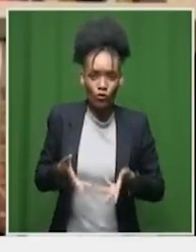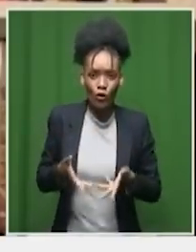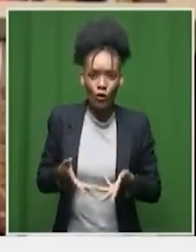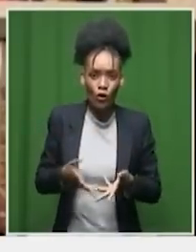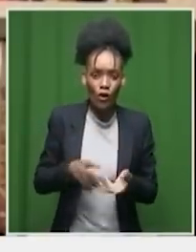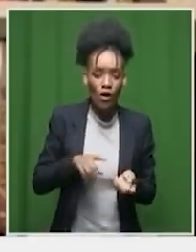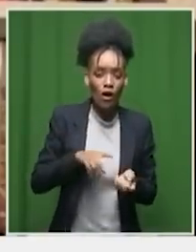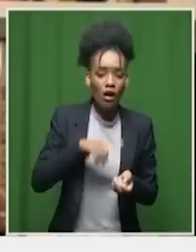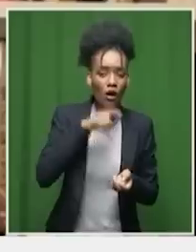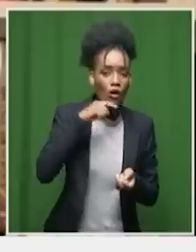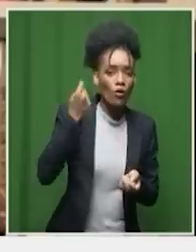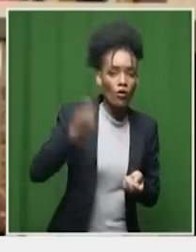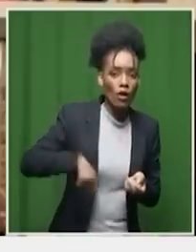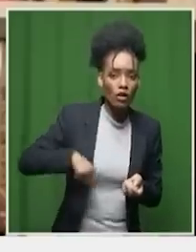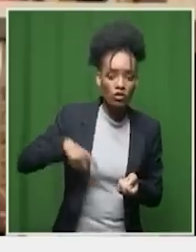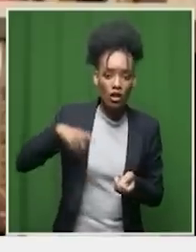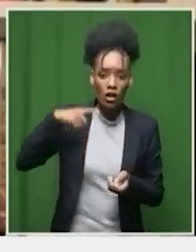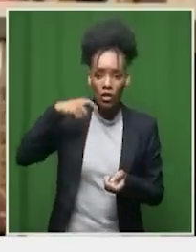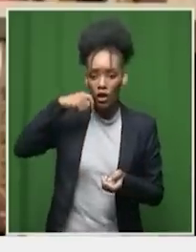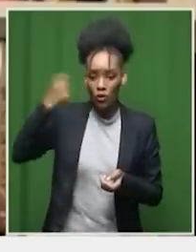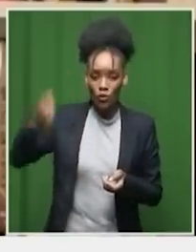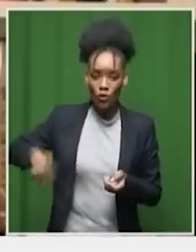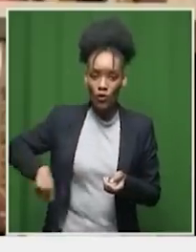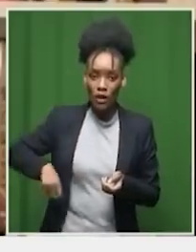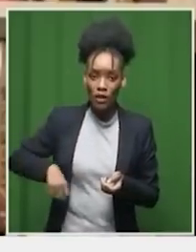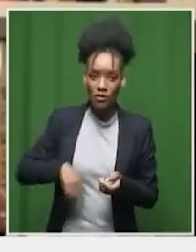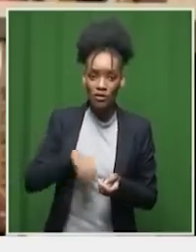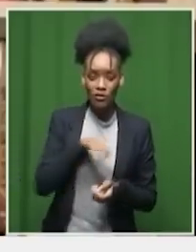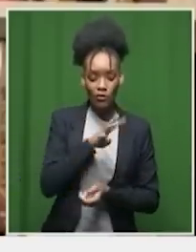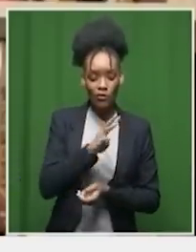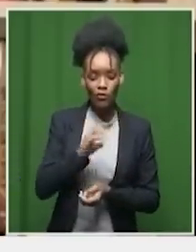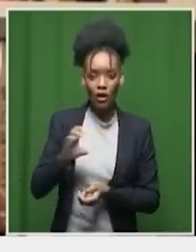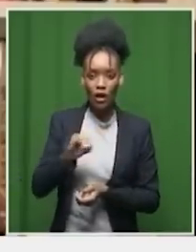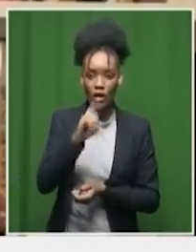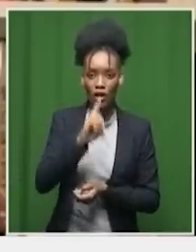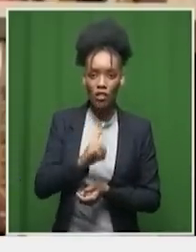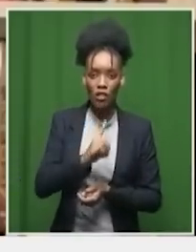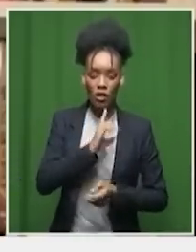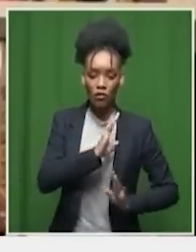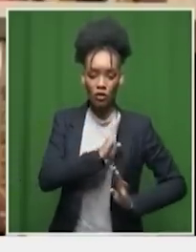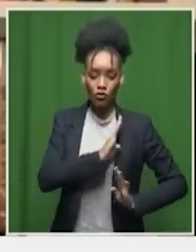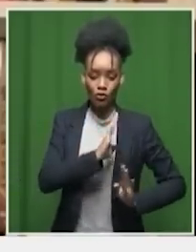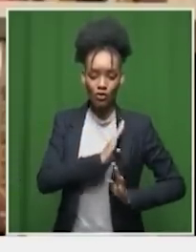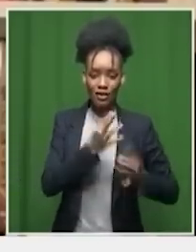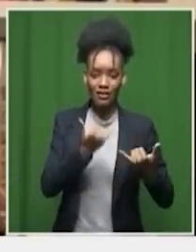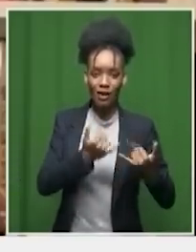and Ukraine, where probably about 400,000 soldiers are dead by now,